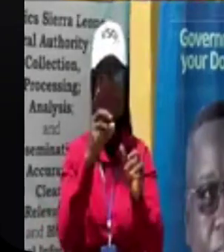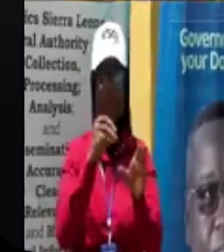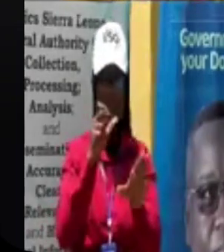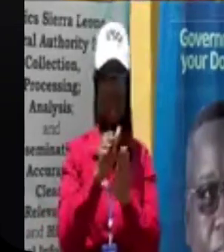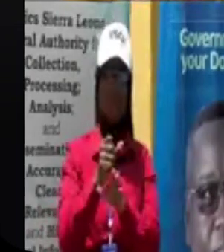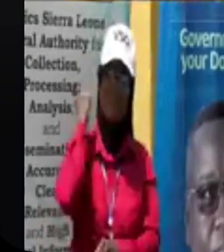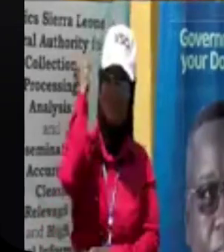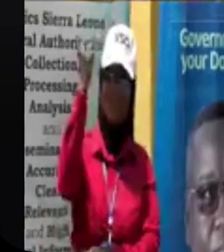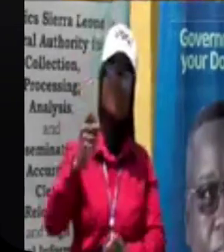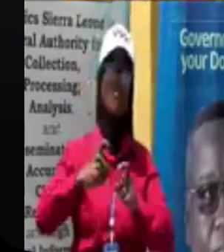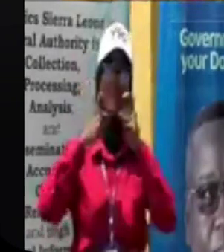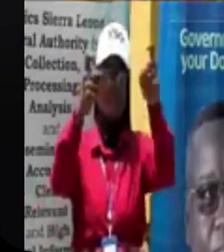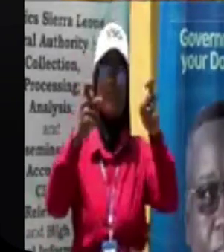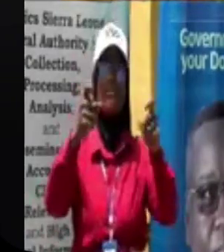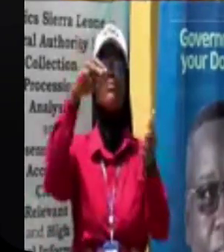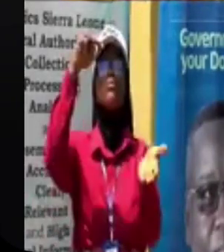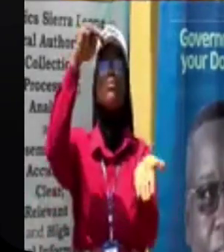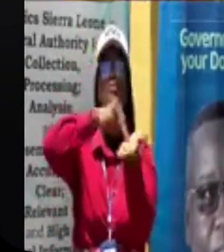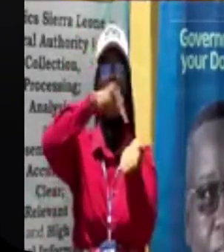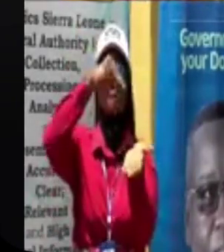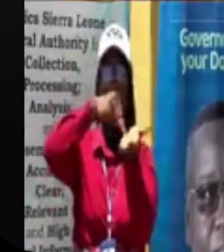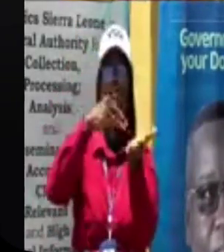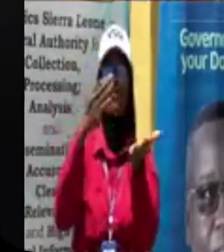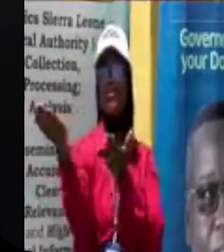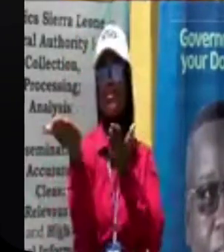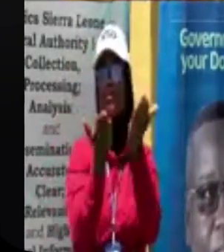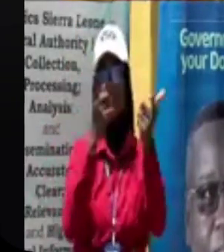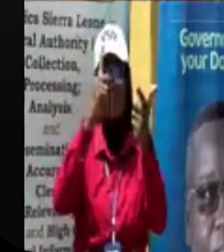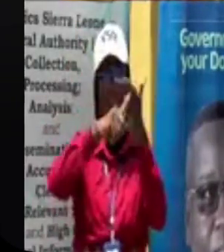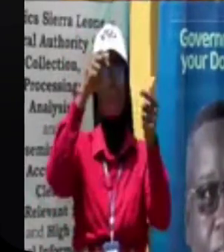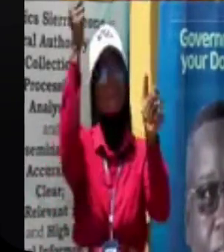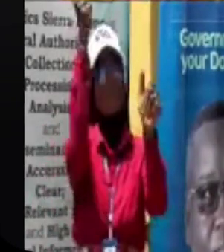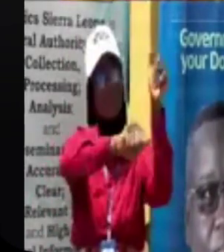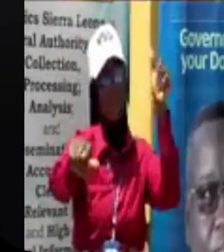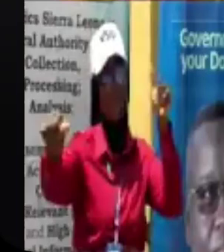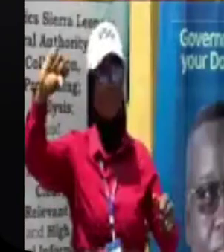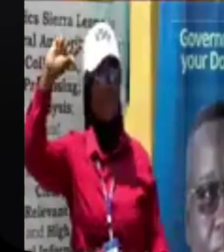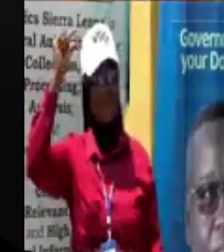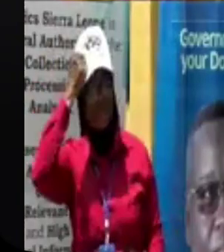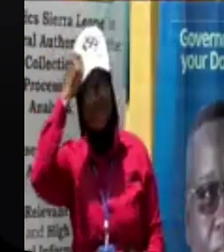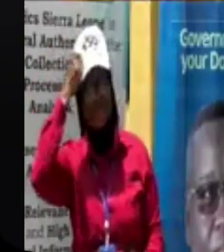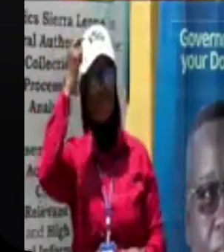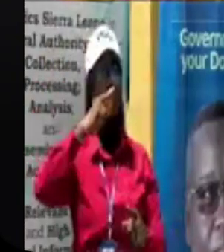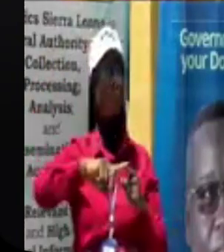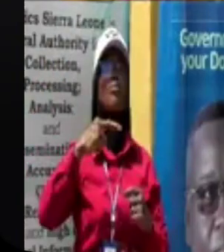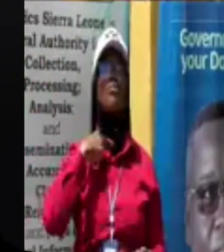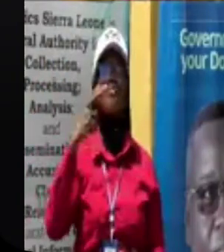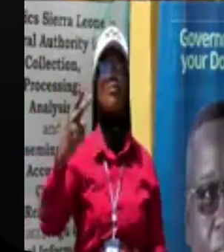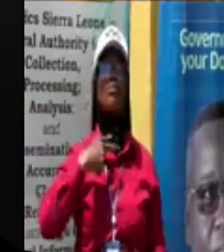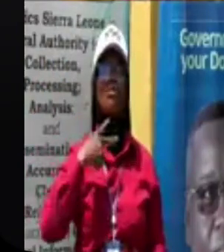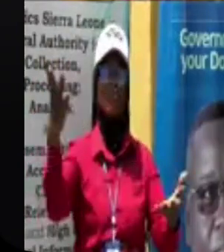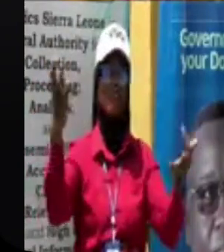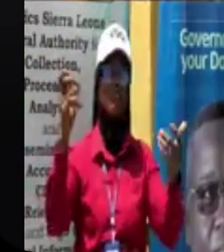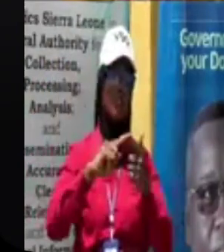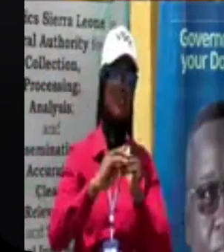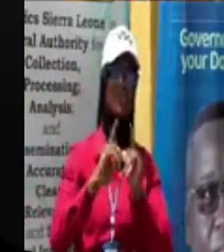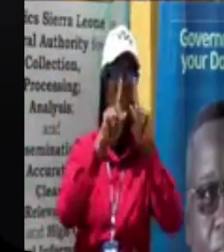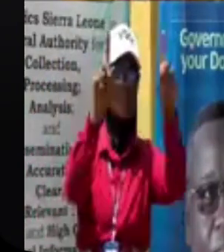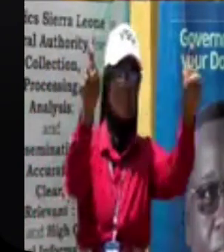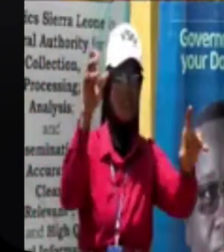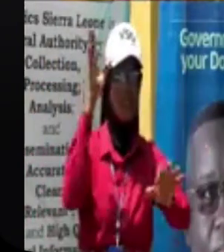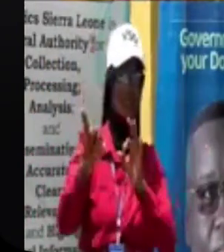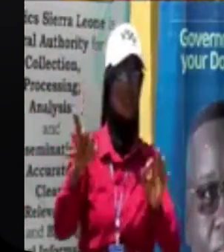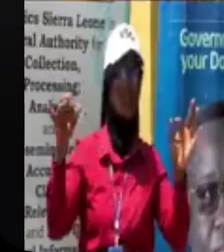should be provided with medical services to every government hospital. I want for ask,